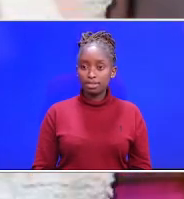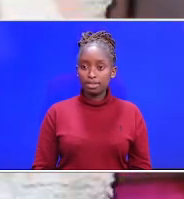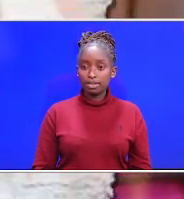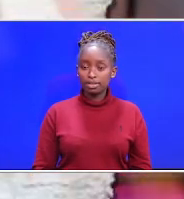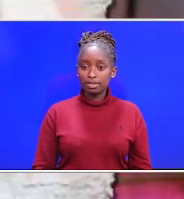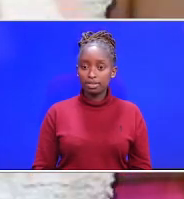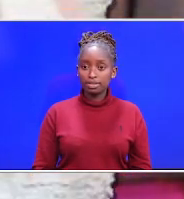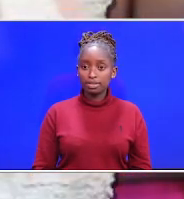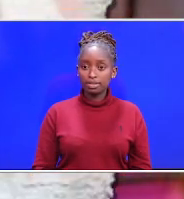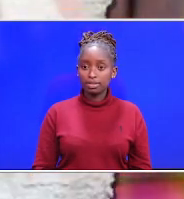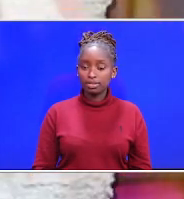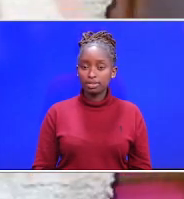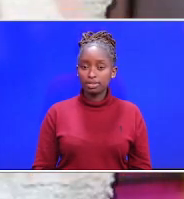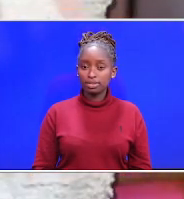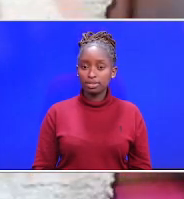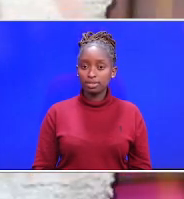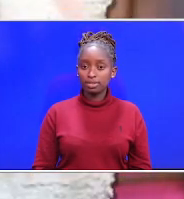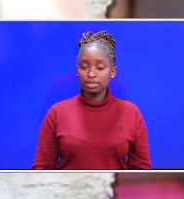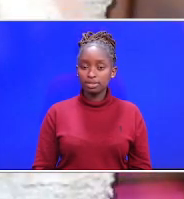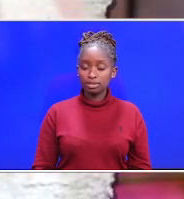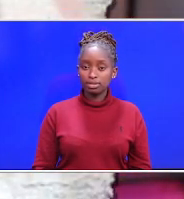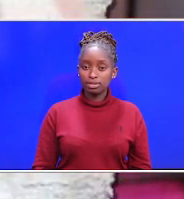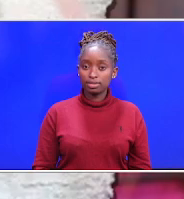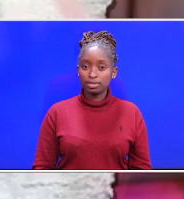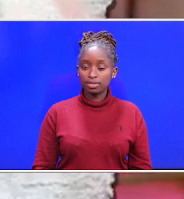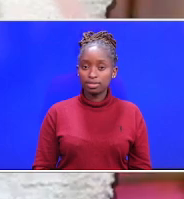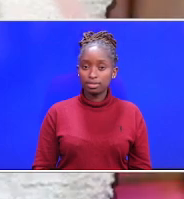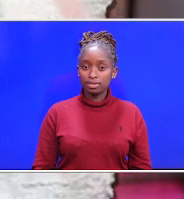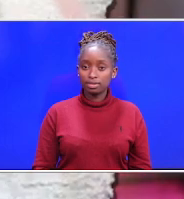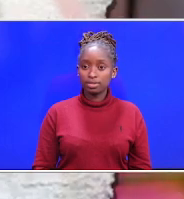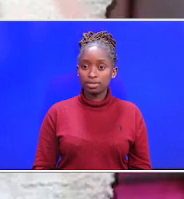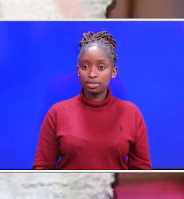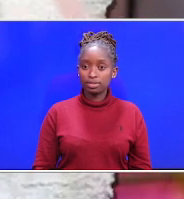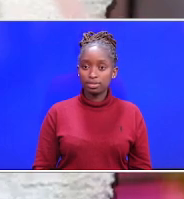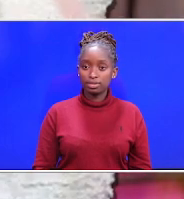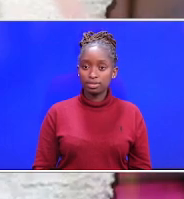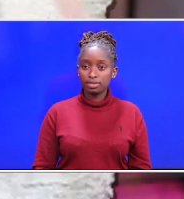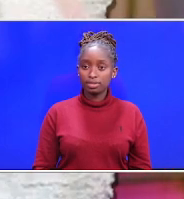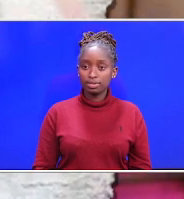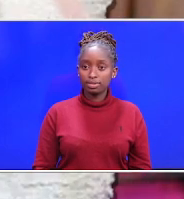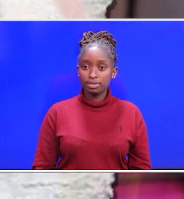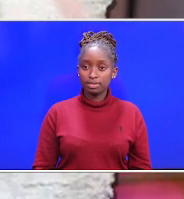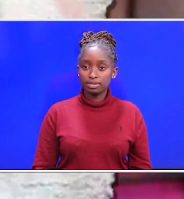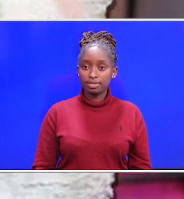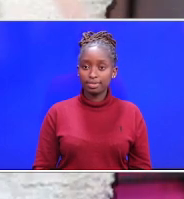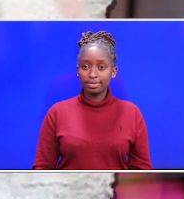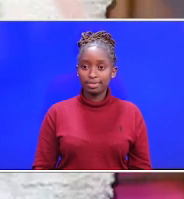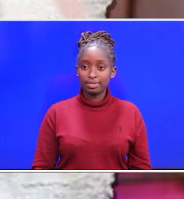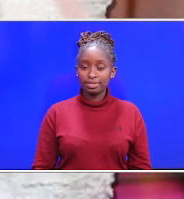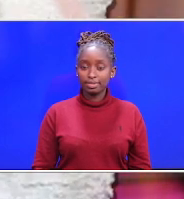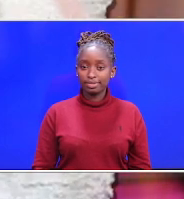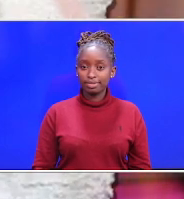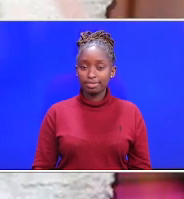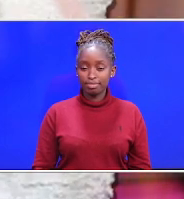that children are safe in case there was any sort of tragedy like what we've witnessed today. Now let's take a look at the list